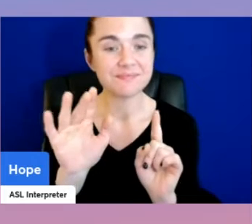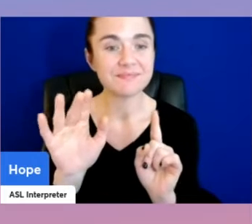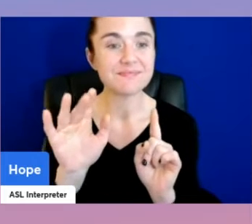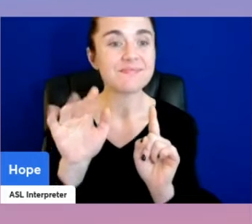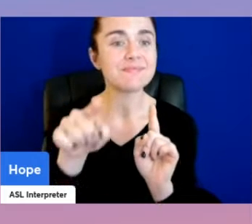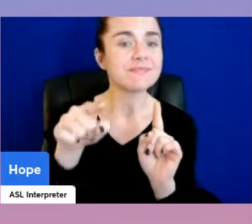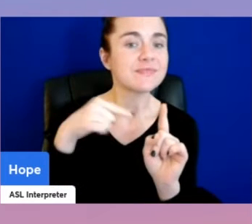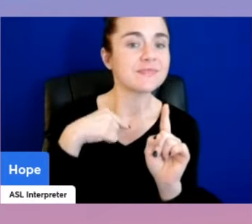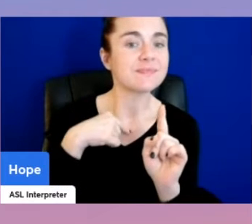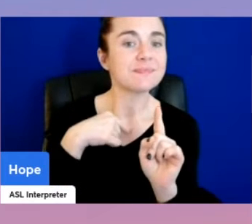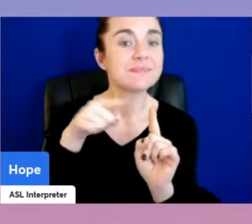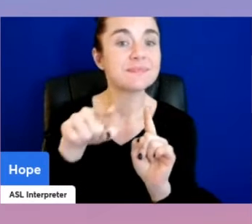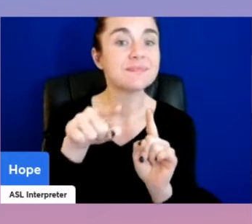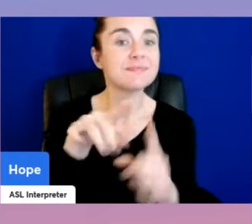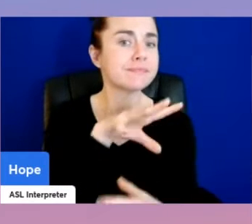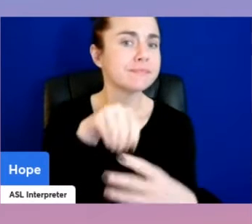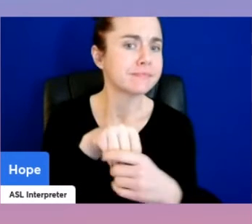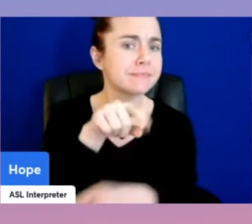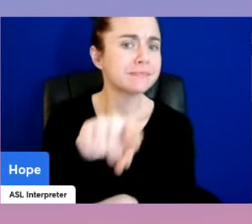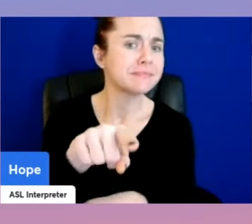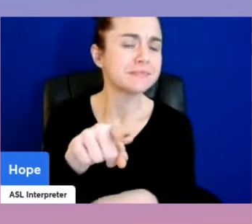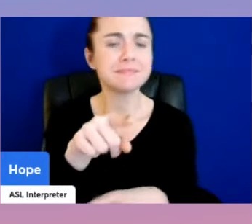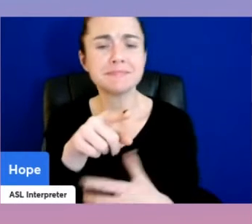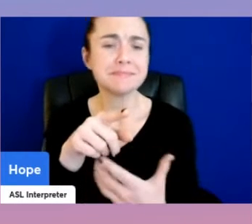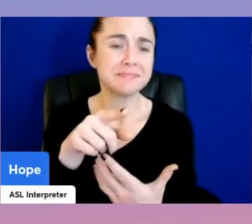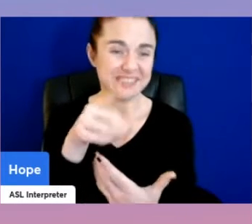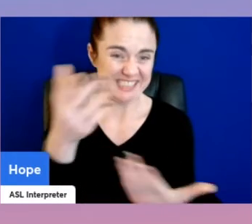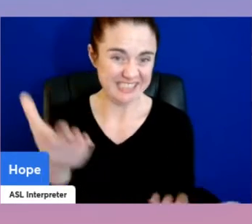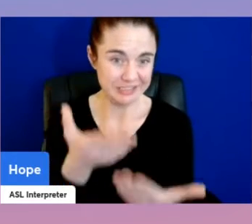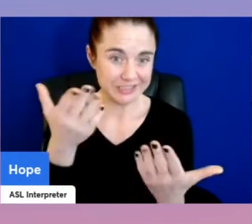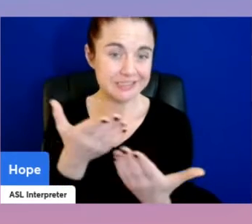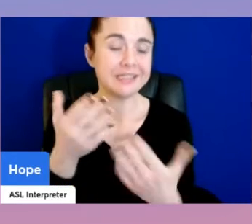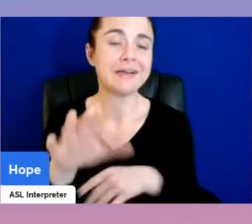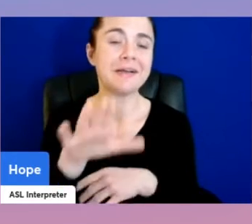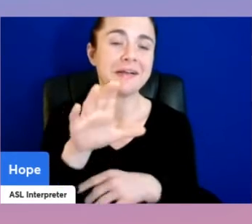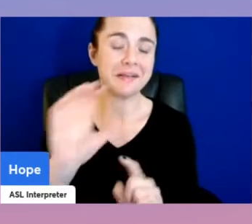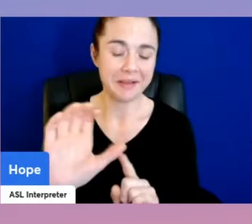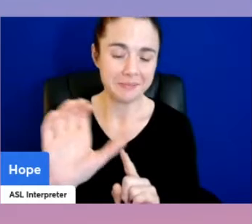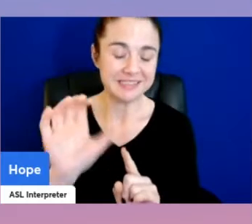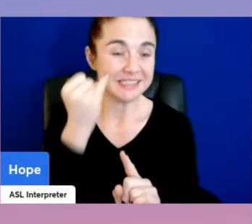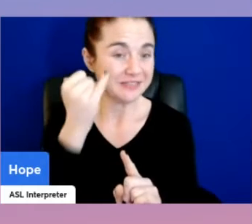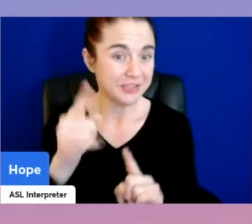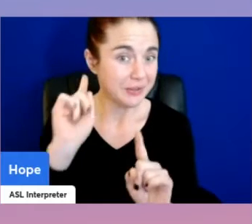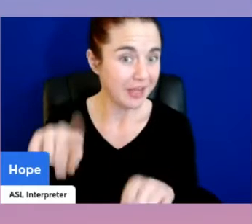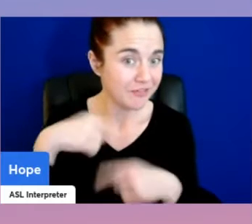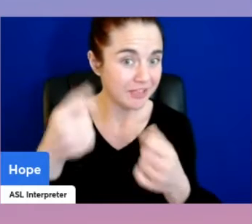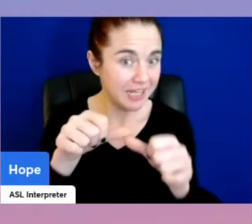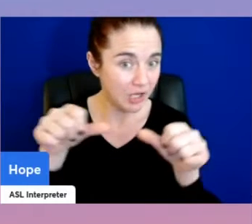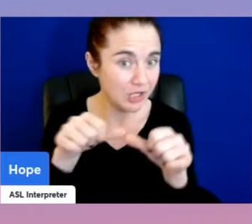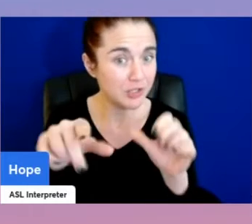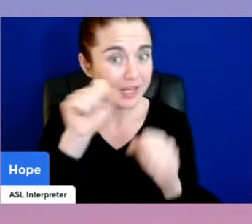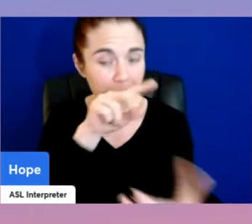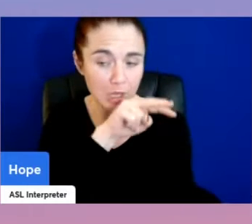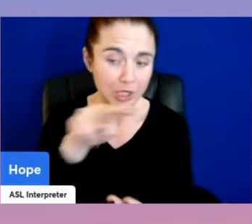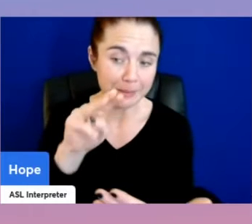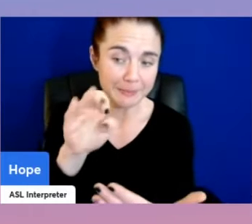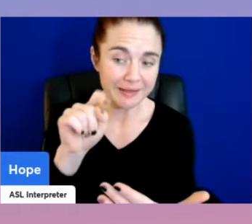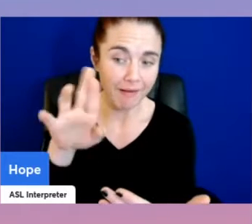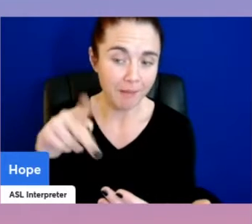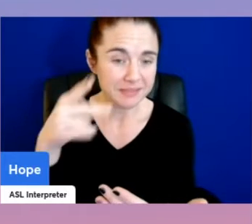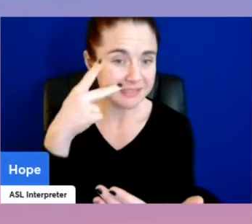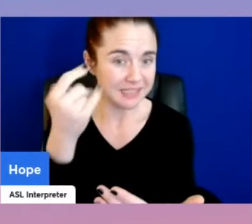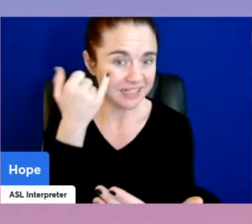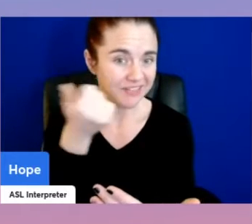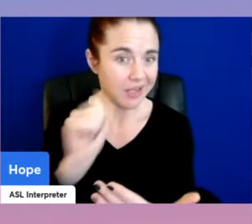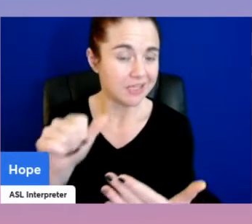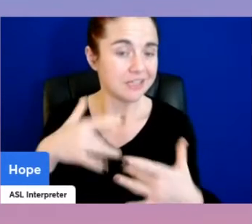user group of Columbus. So I have a good bit of fun doing that. If you're ever in the Columbus area, check Meetup and see if we have any events going on